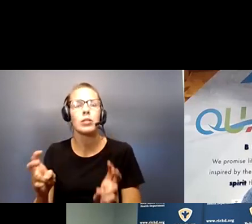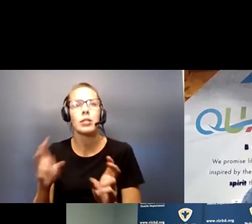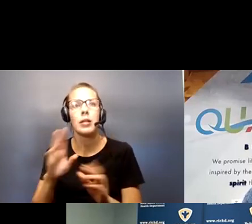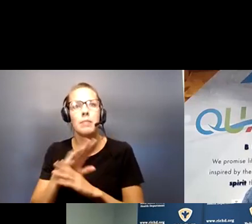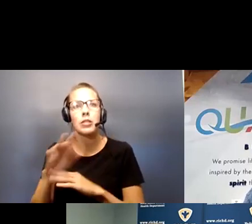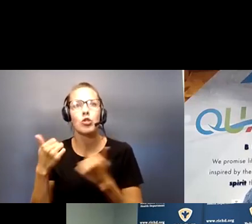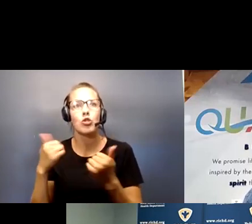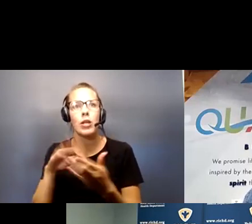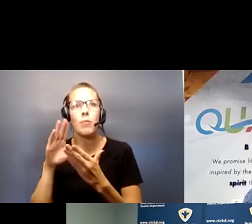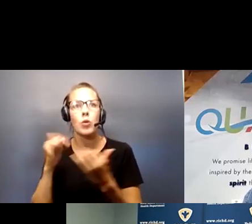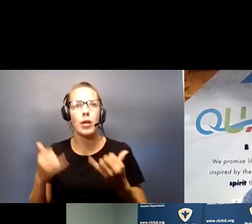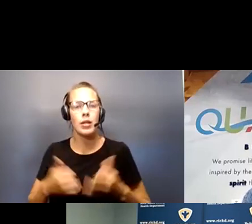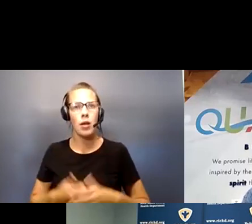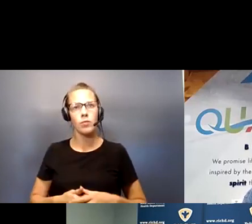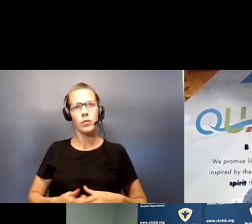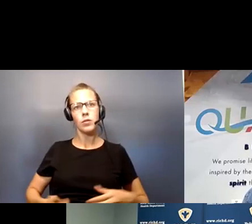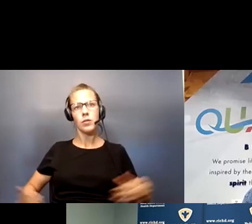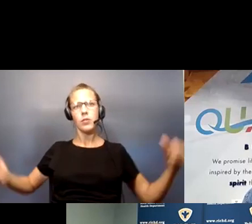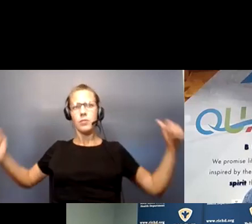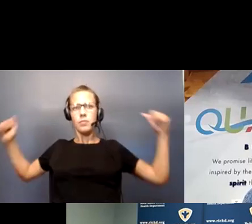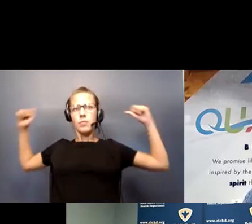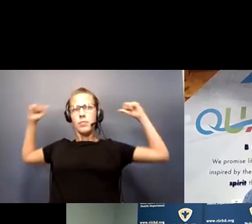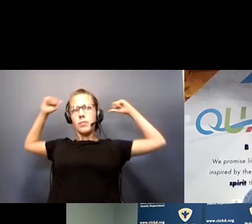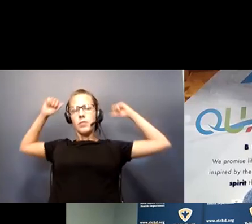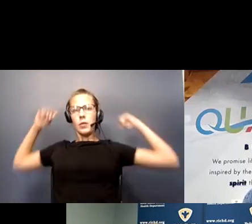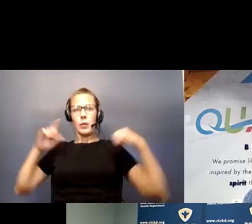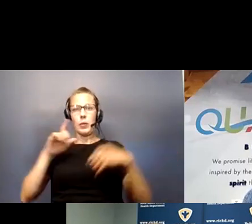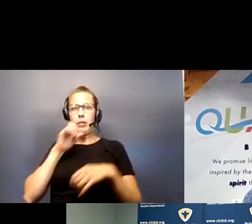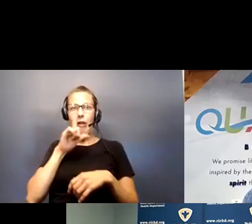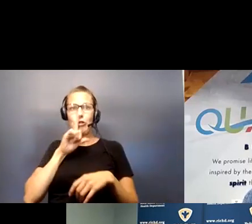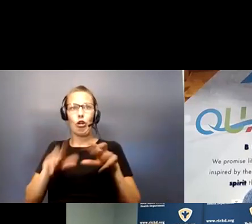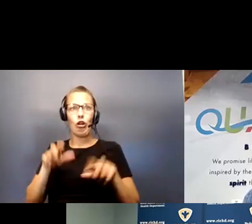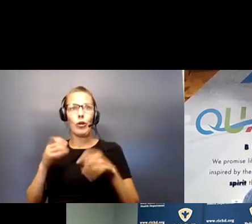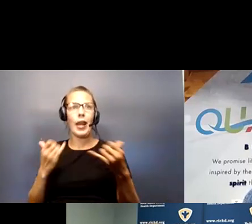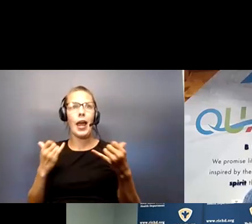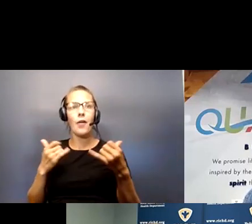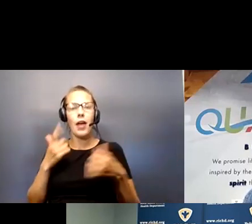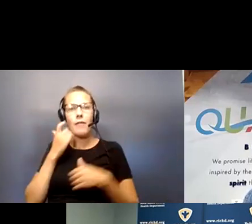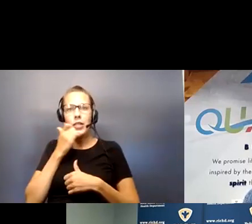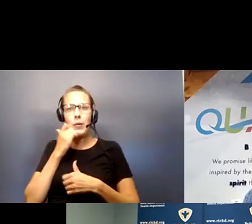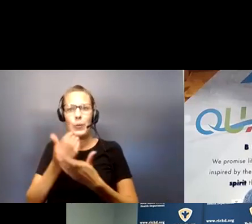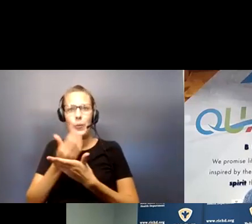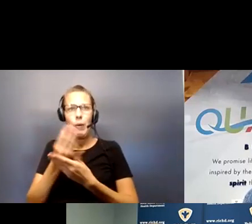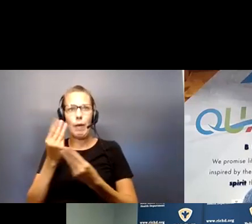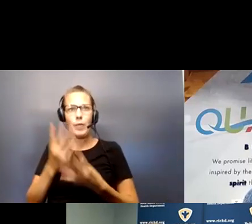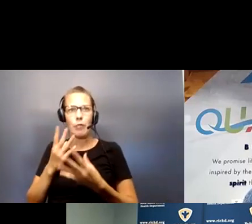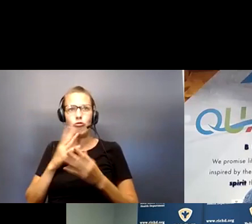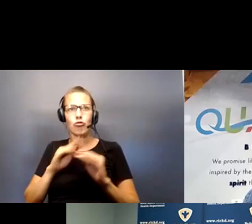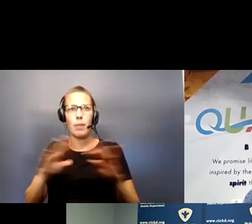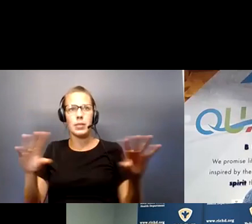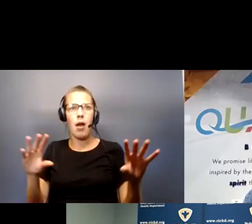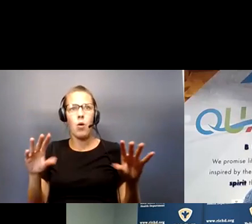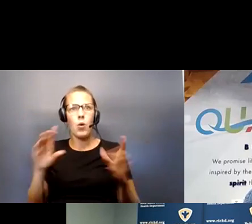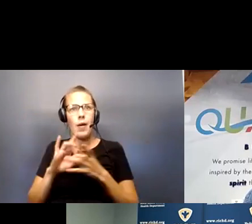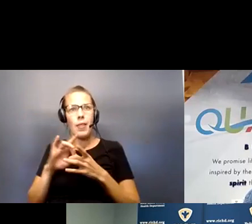to address right now. Really, we're in a time of great uncertainty. I think that on a daily basis, new information comes out regarding